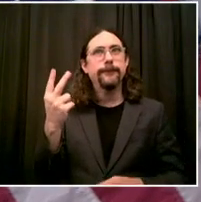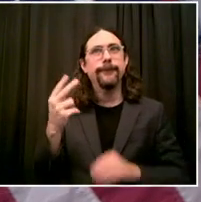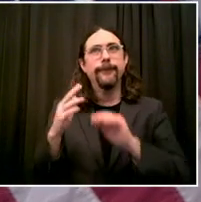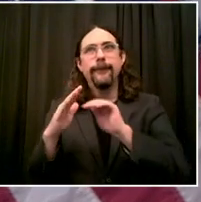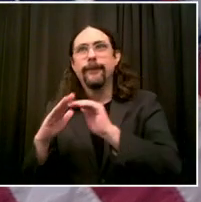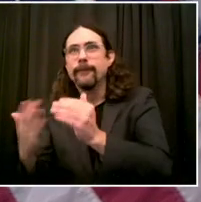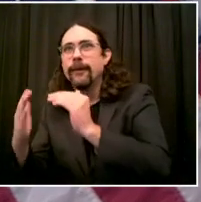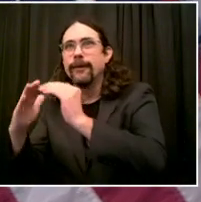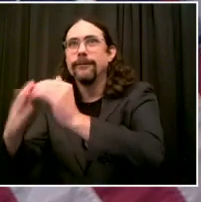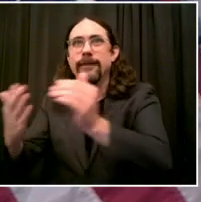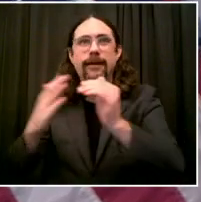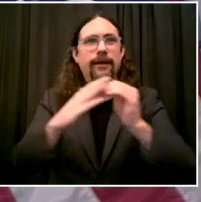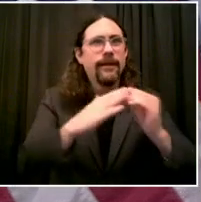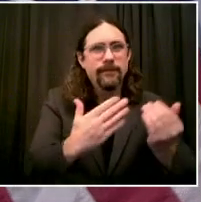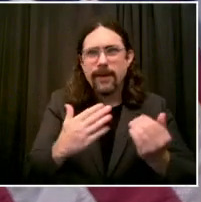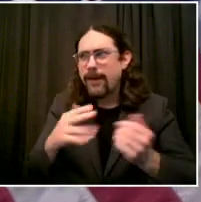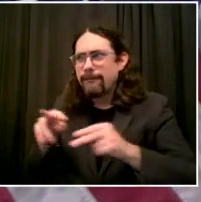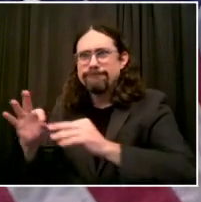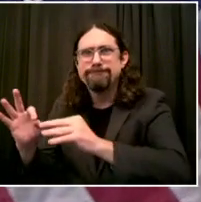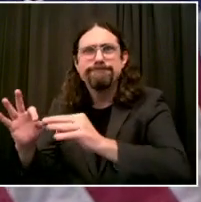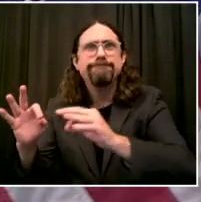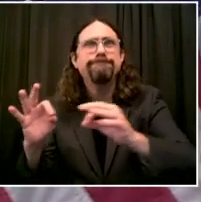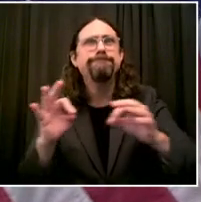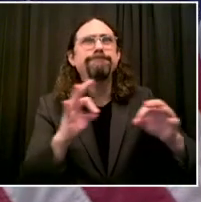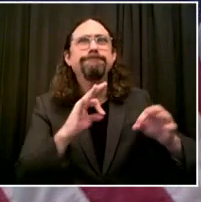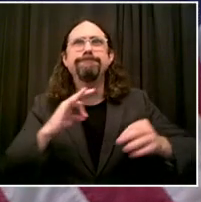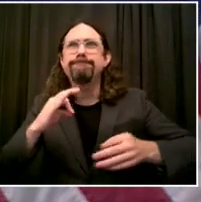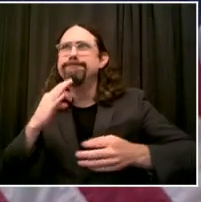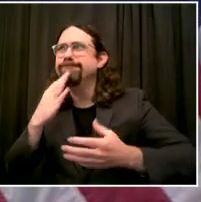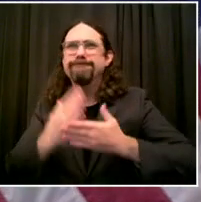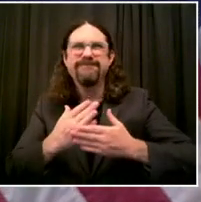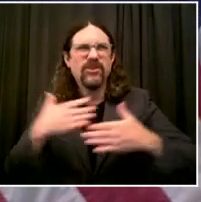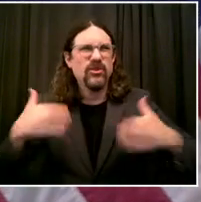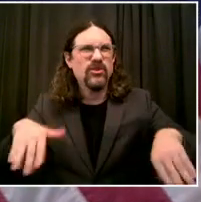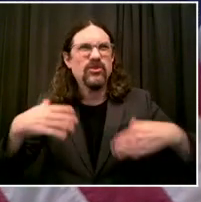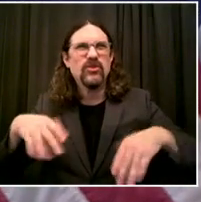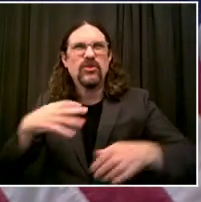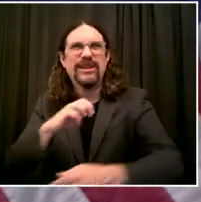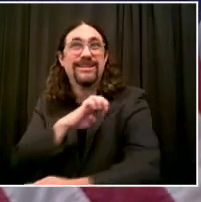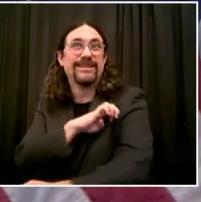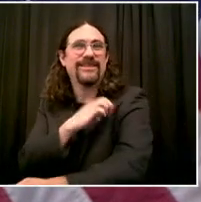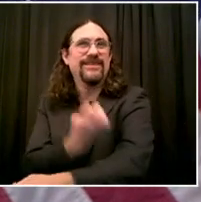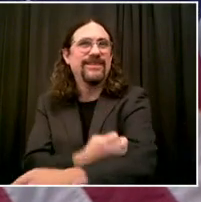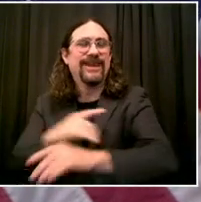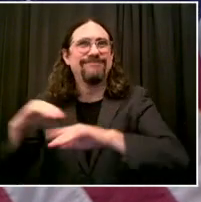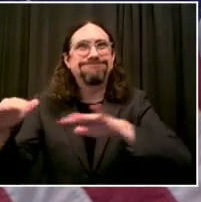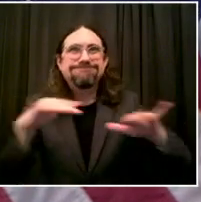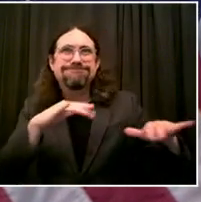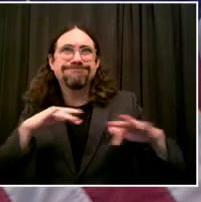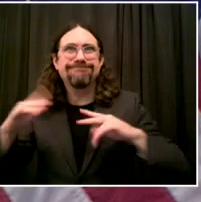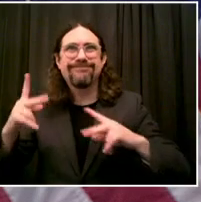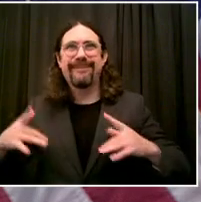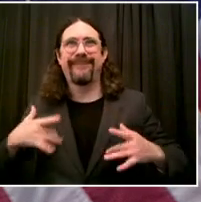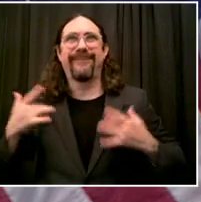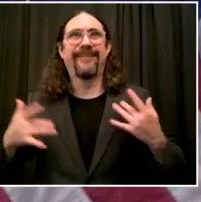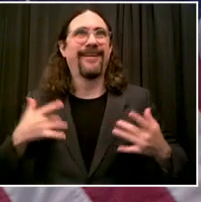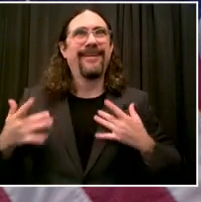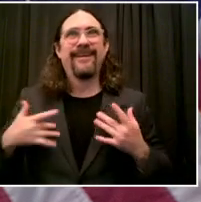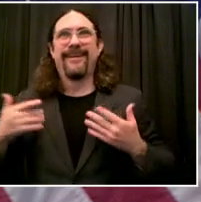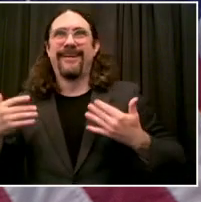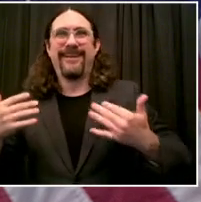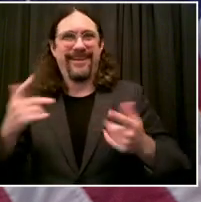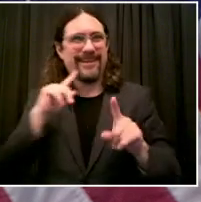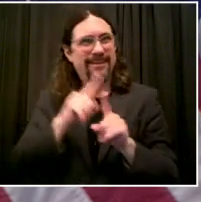of excitement out there, a lot of energy as New York City takes a big step forward towards our recovery. So phase